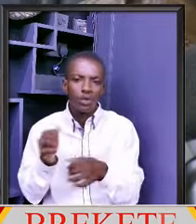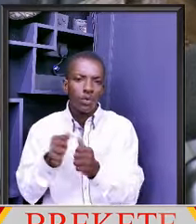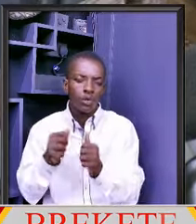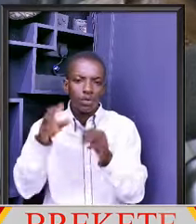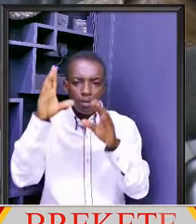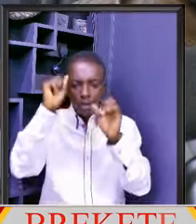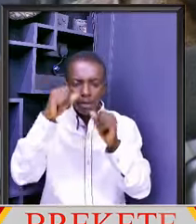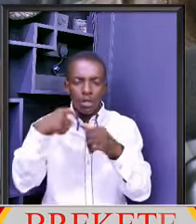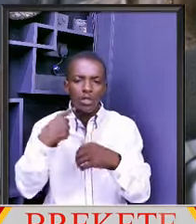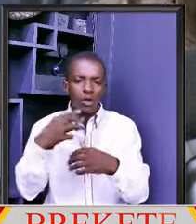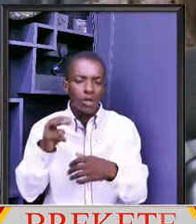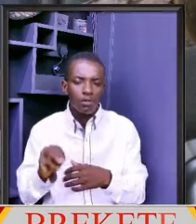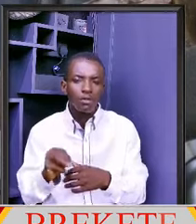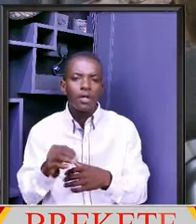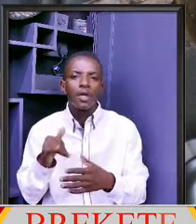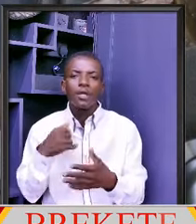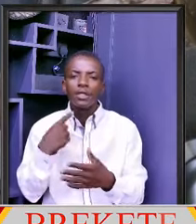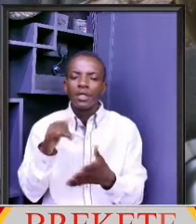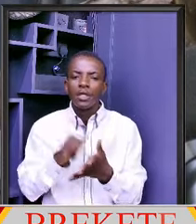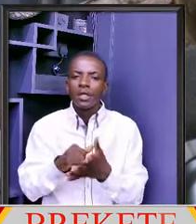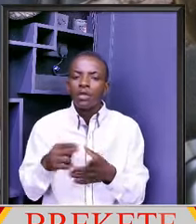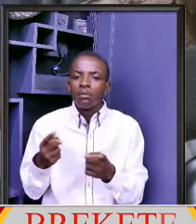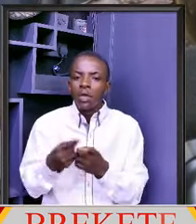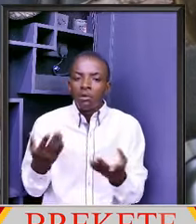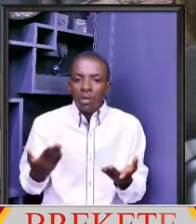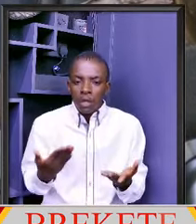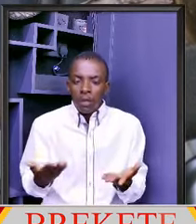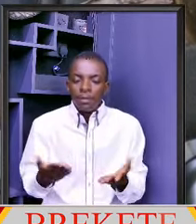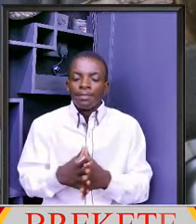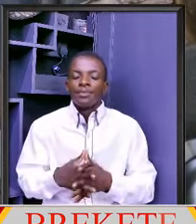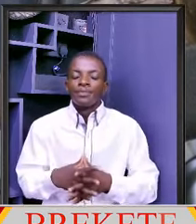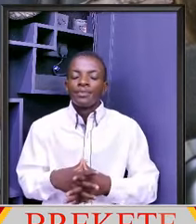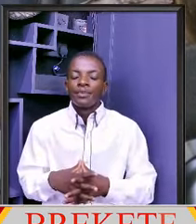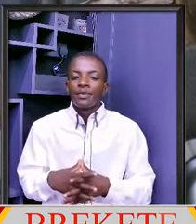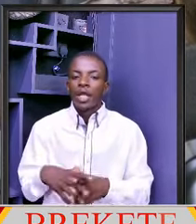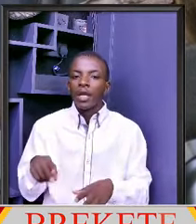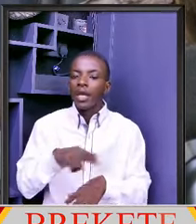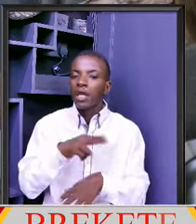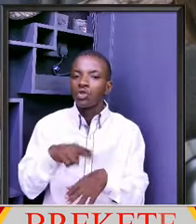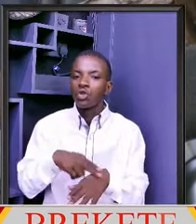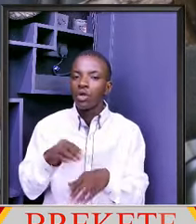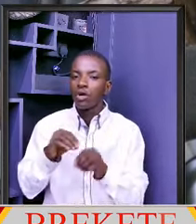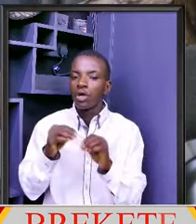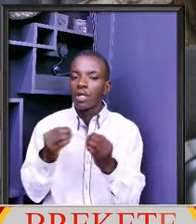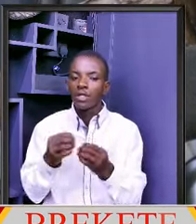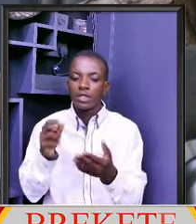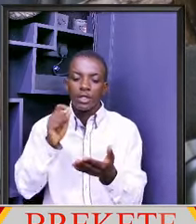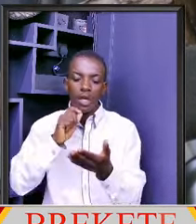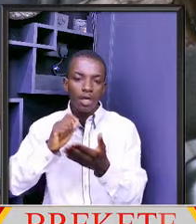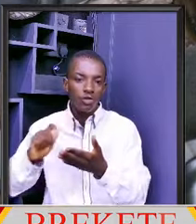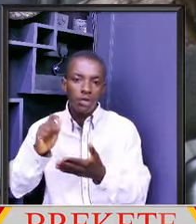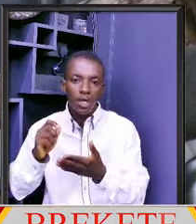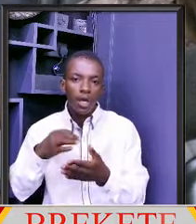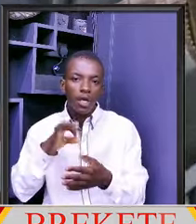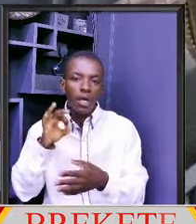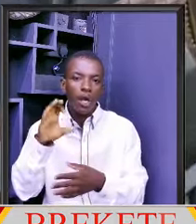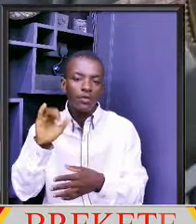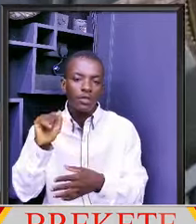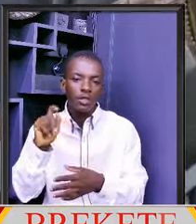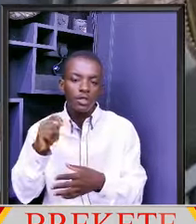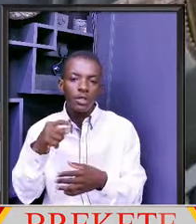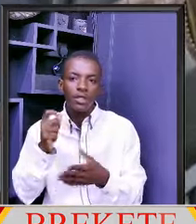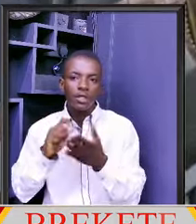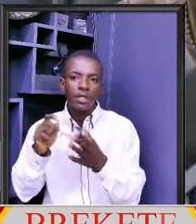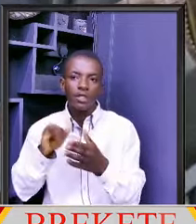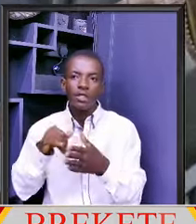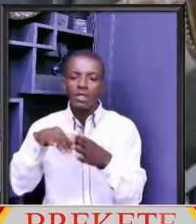told him. I said, you made me National Organizing Secretary. I'm the FCT Secretary. You said I